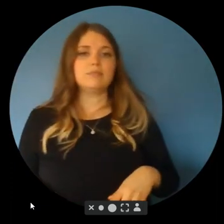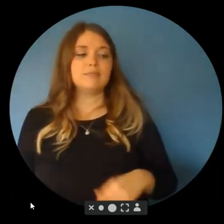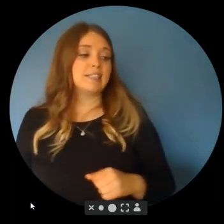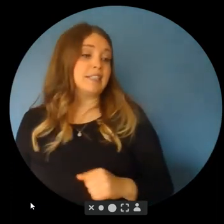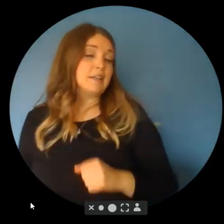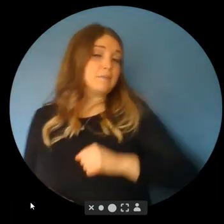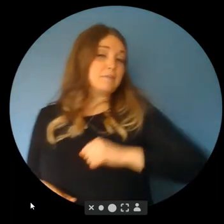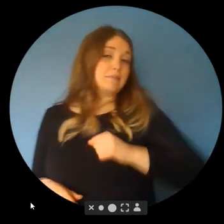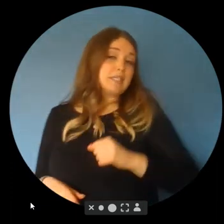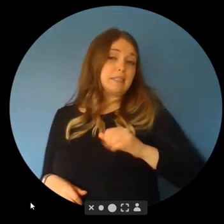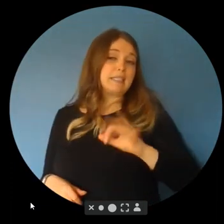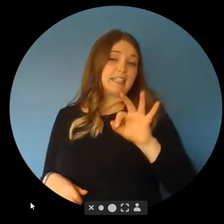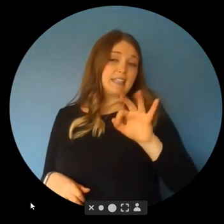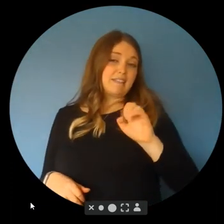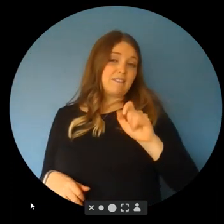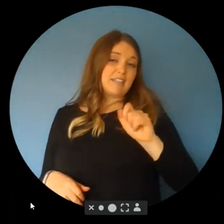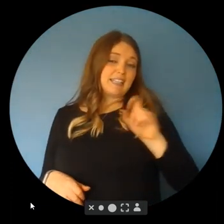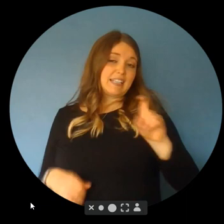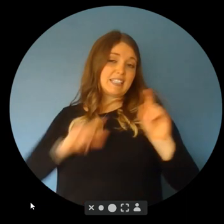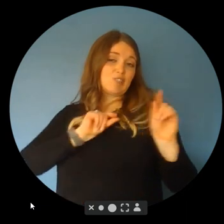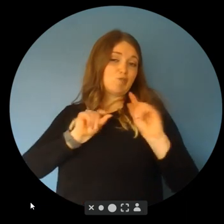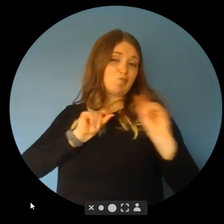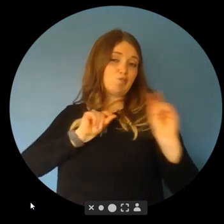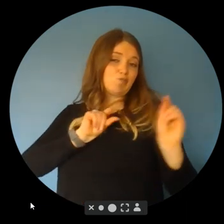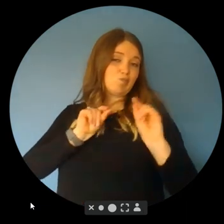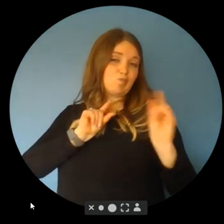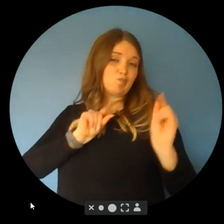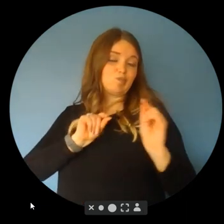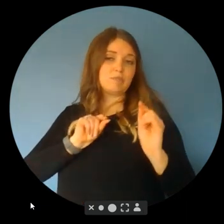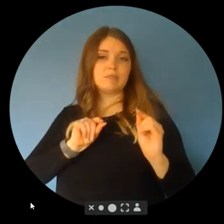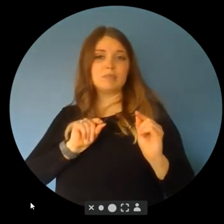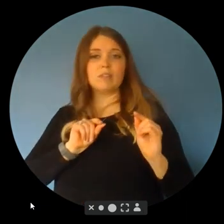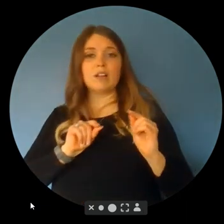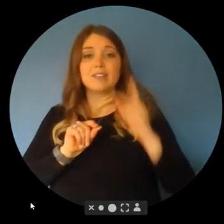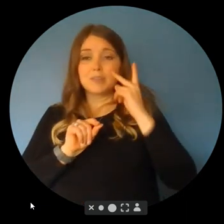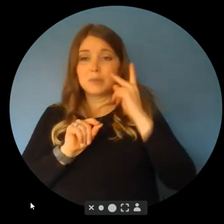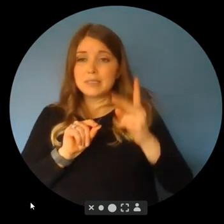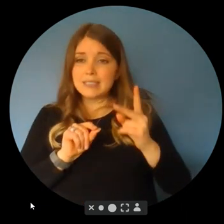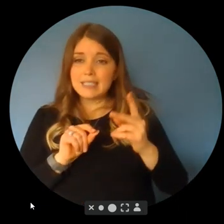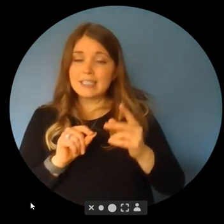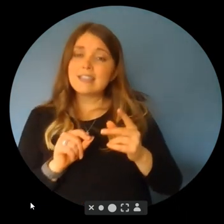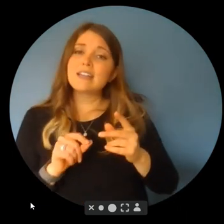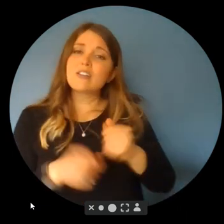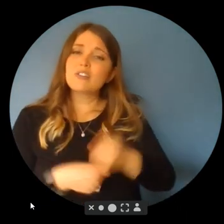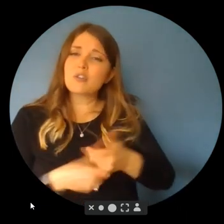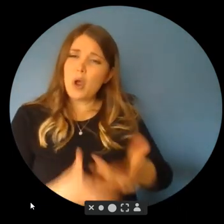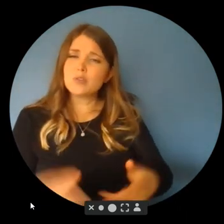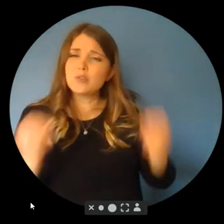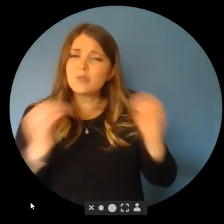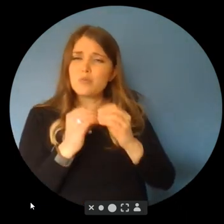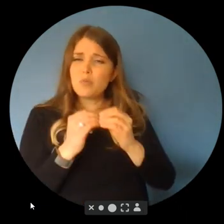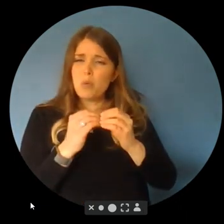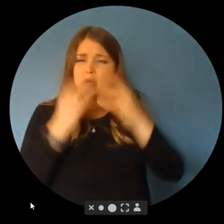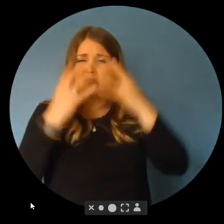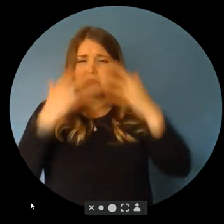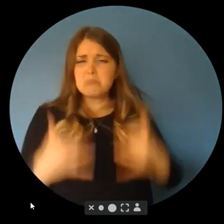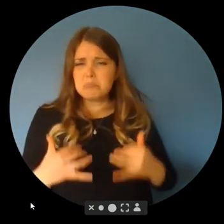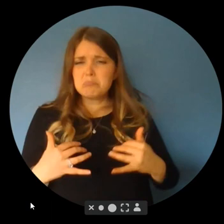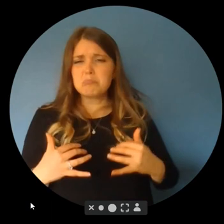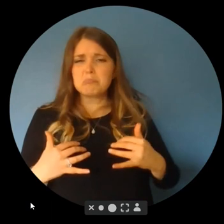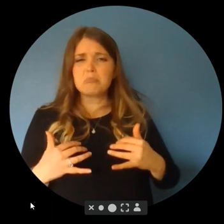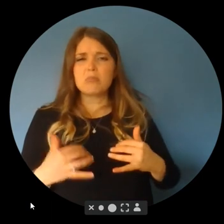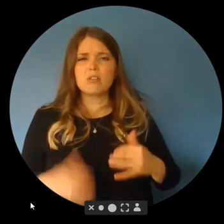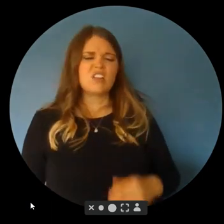Felix, looks like these kids are whispering about him. And look, that's making him even sadder. Watch out,